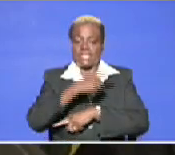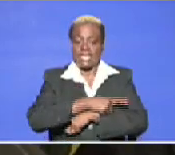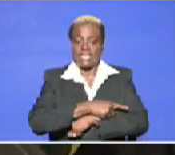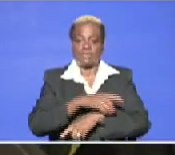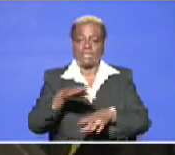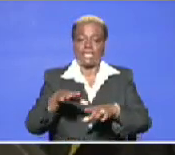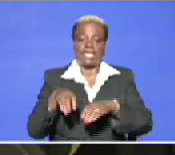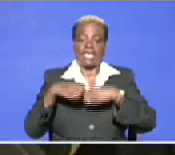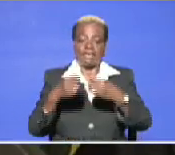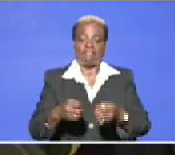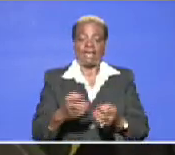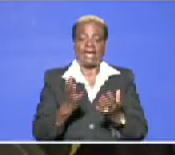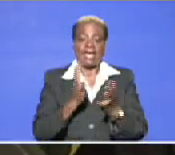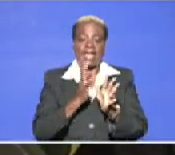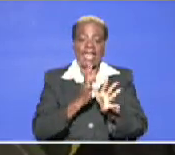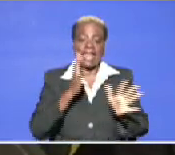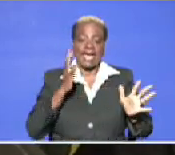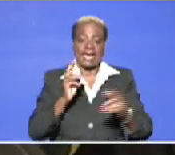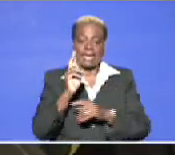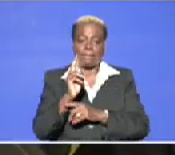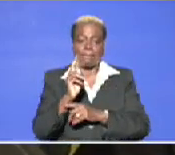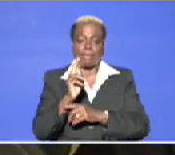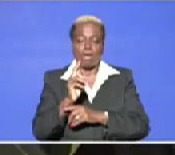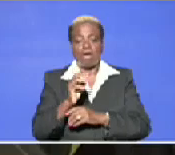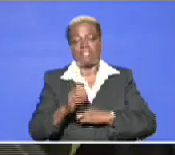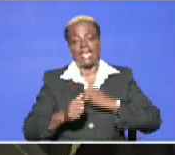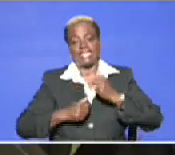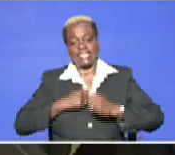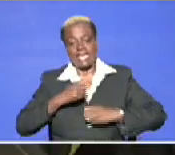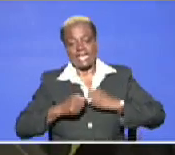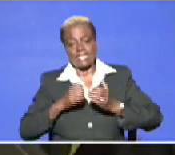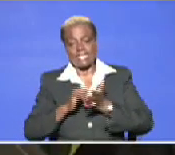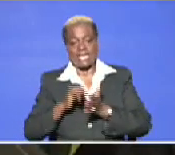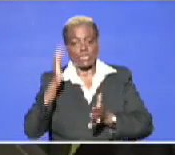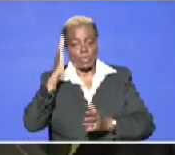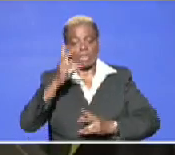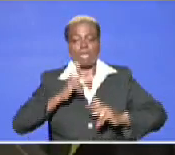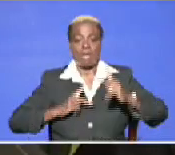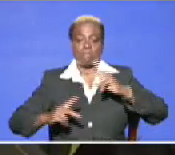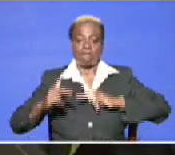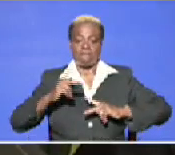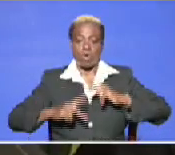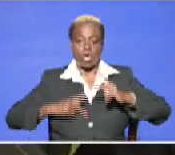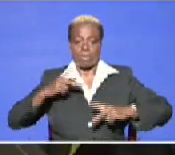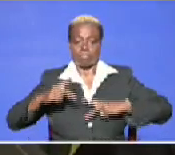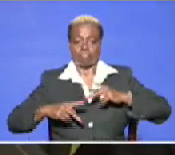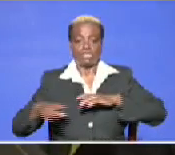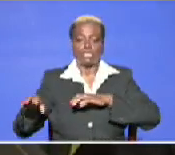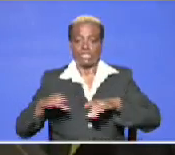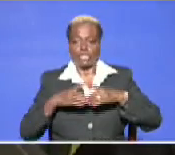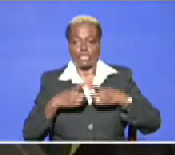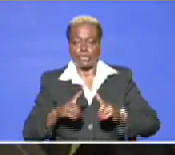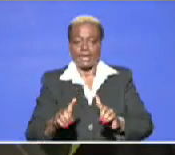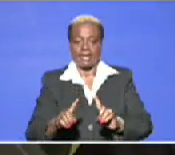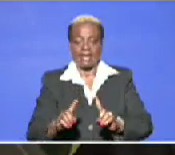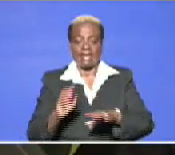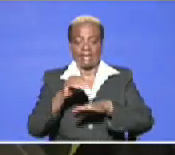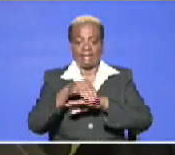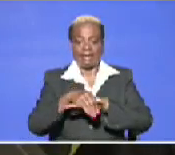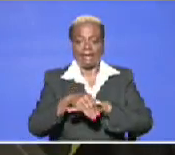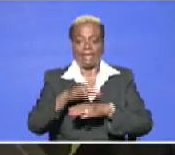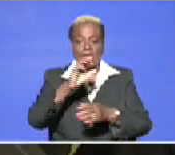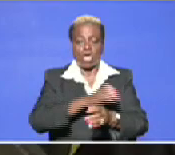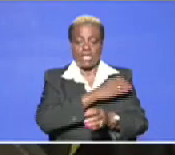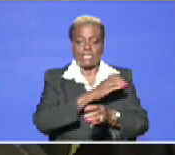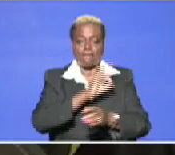lineup of the entertainers who will perform during our nightly concert on Friday, Saturday, and